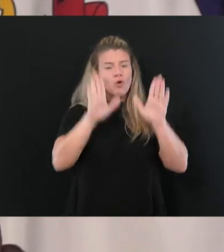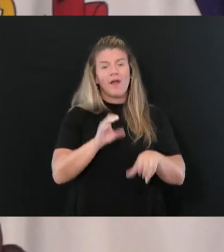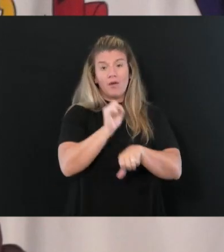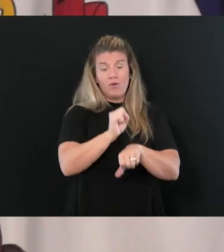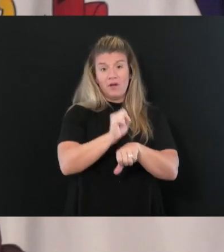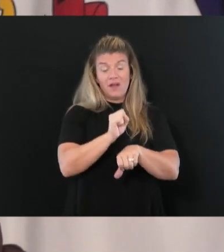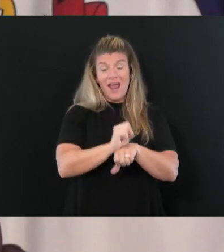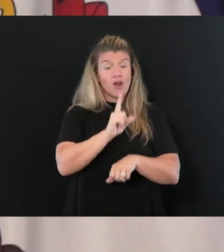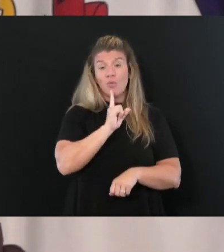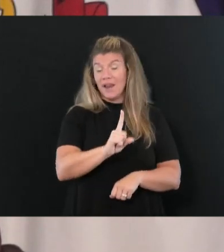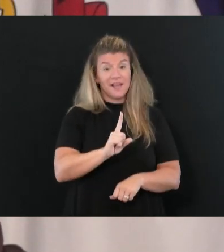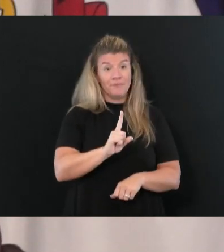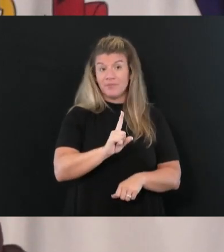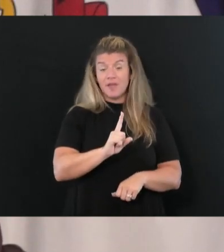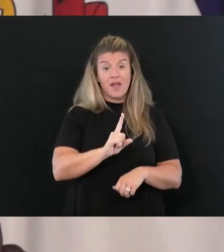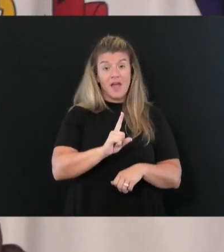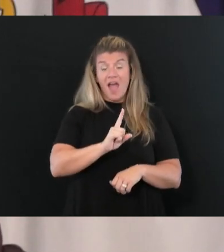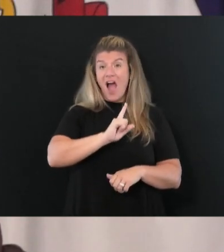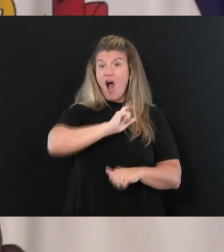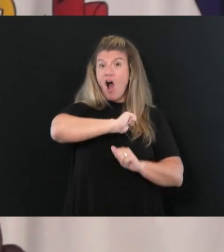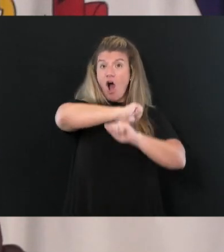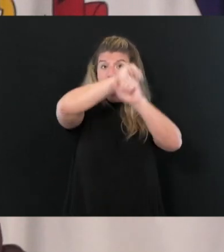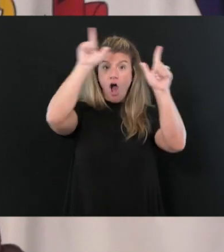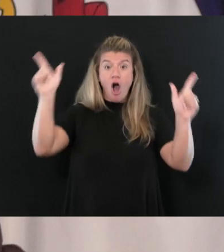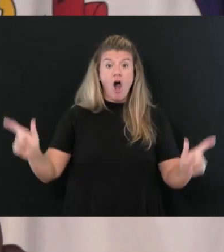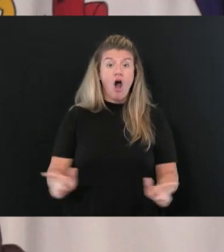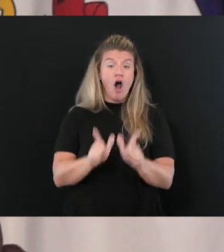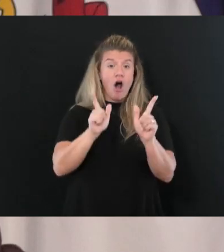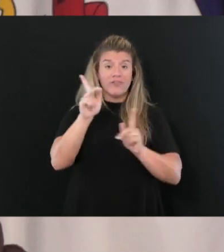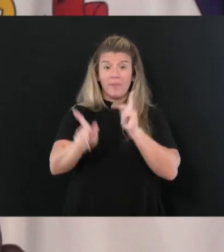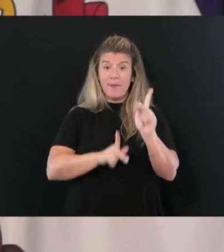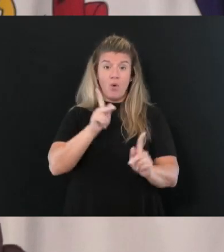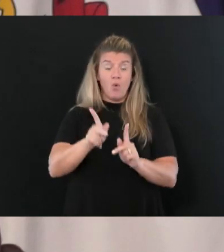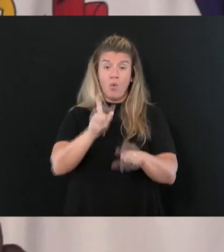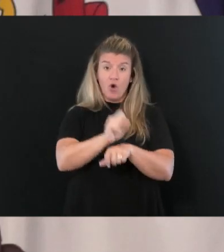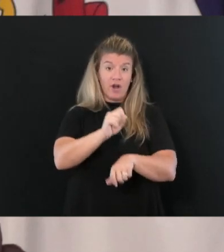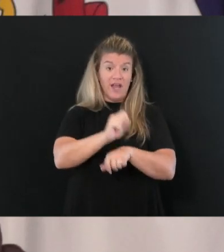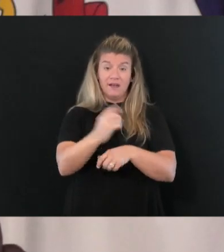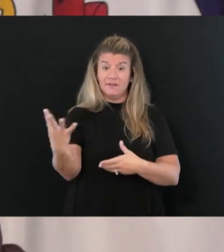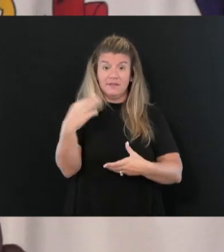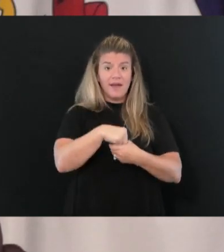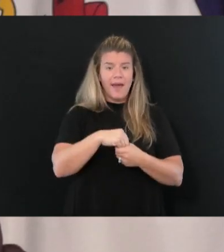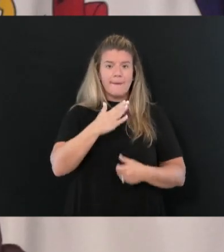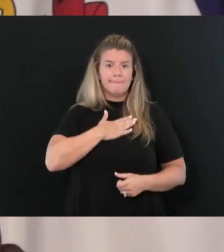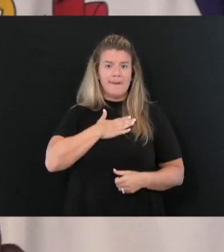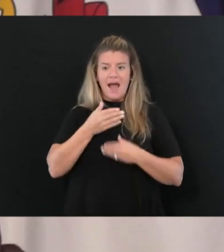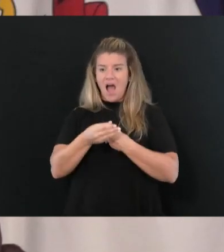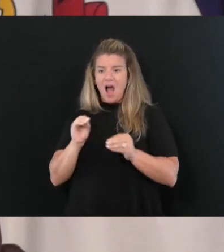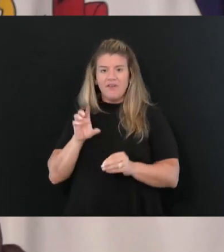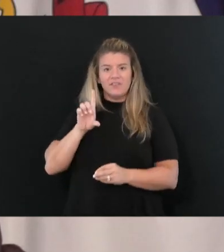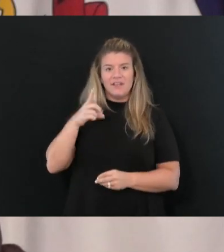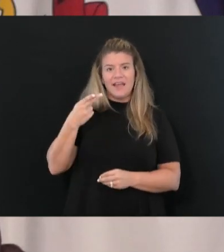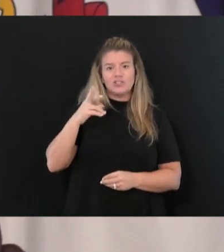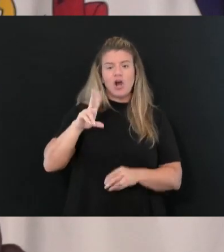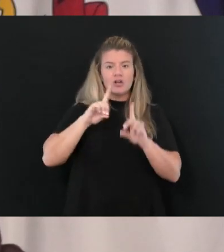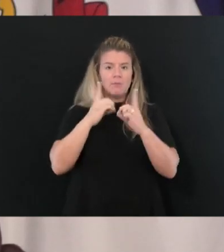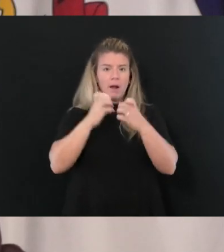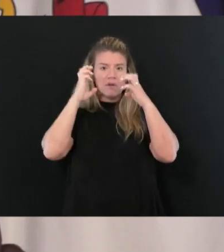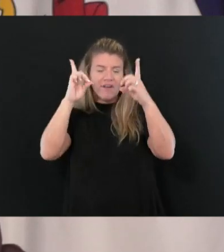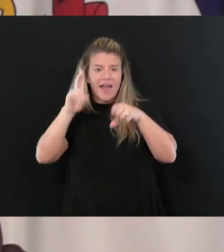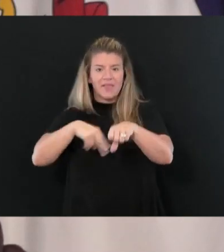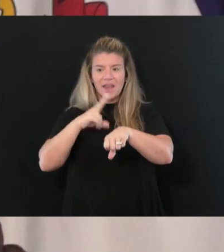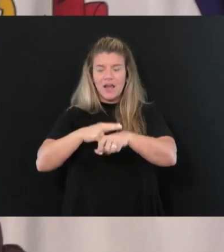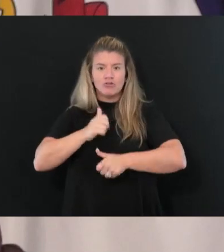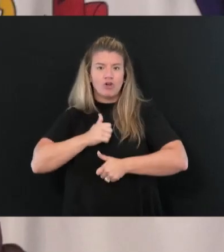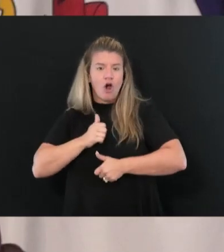everybody, from the Department of Ed to my office to DHHR, the National Guard, all